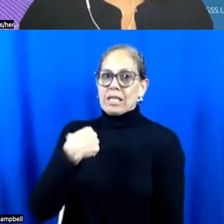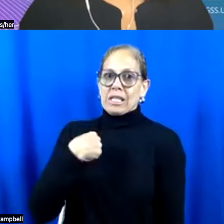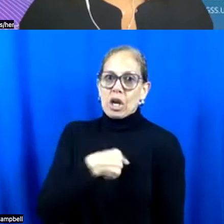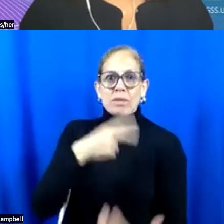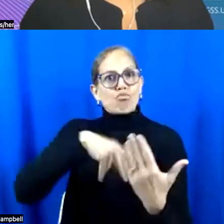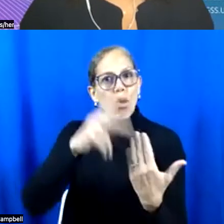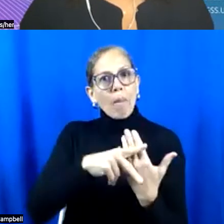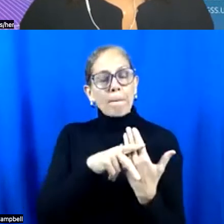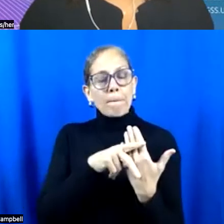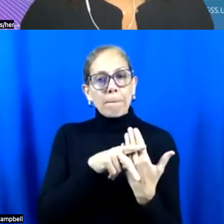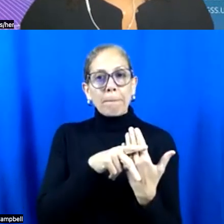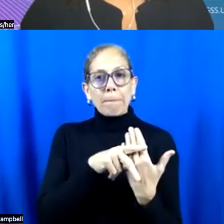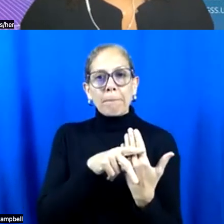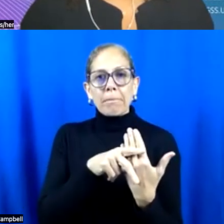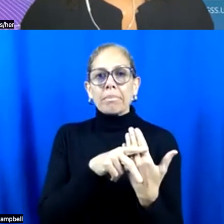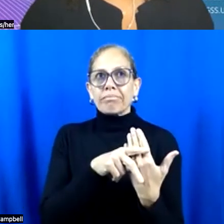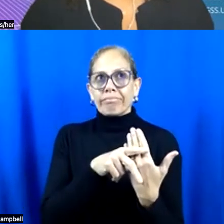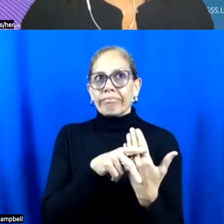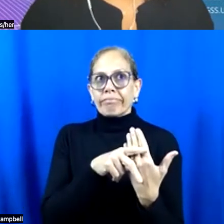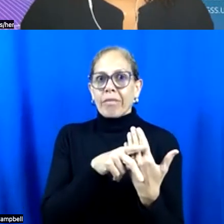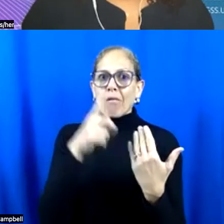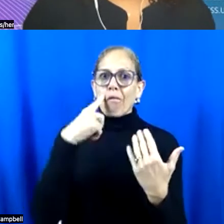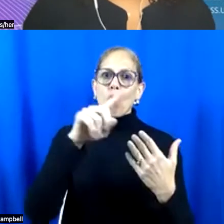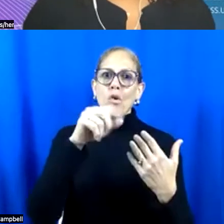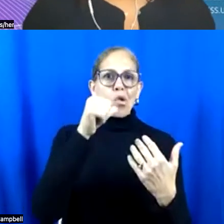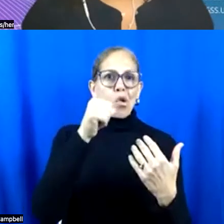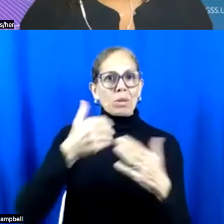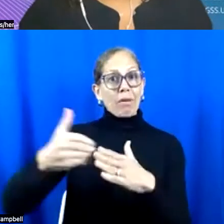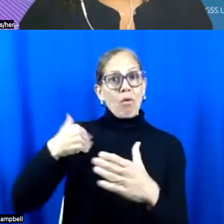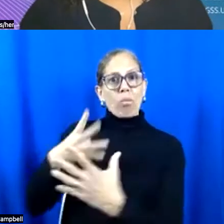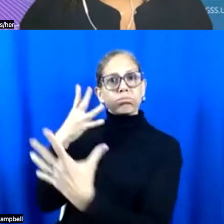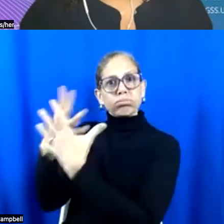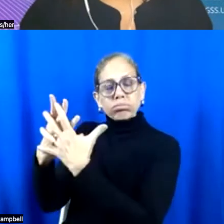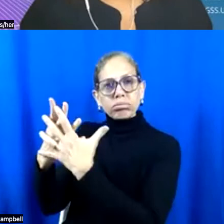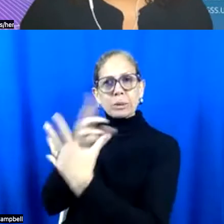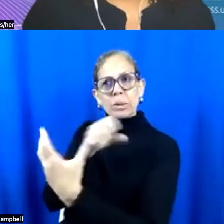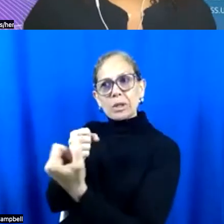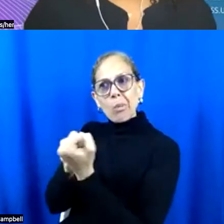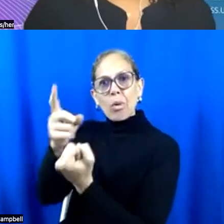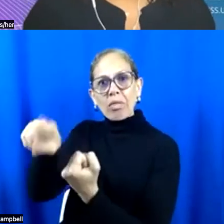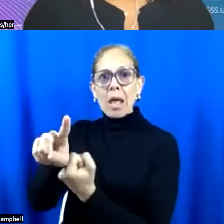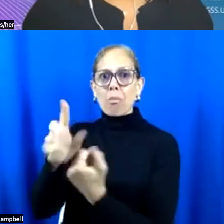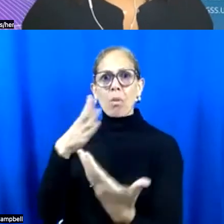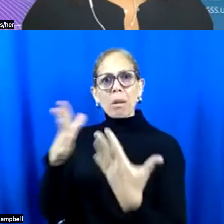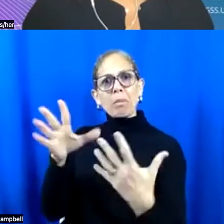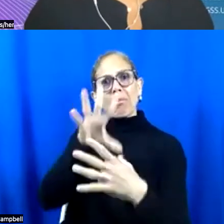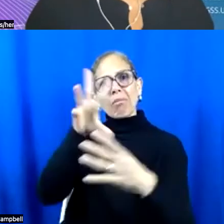program that supports girls who are formerly incarcerated or system involved or in threat of being system